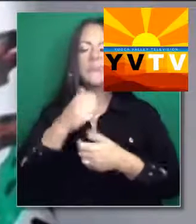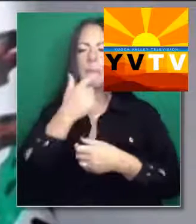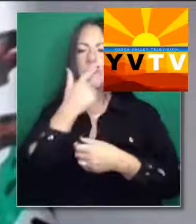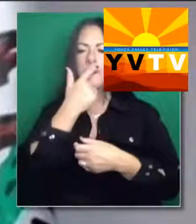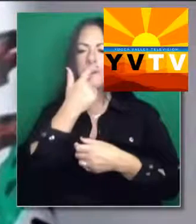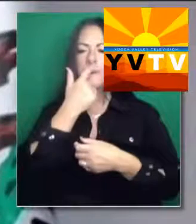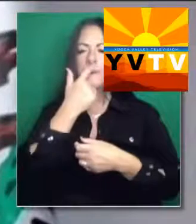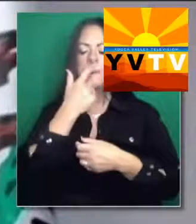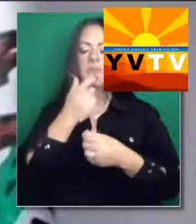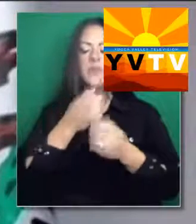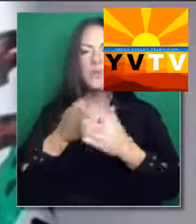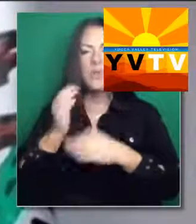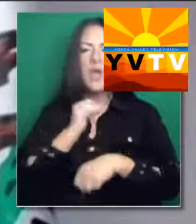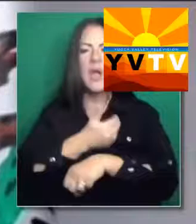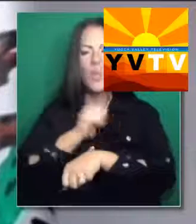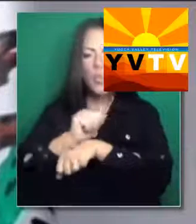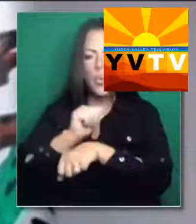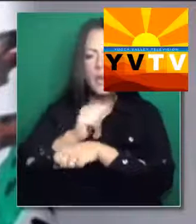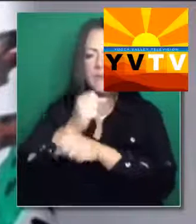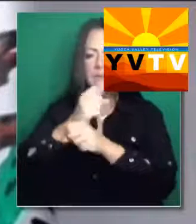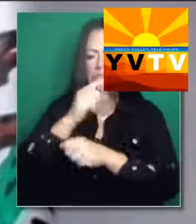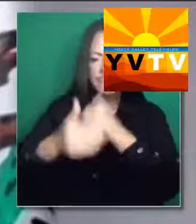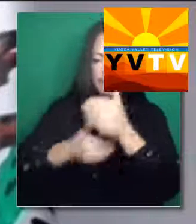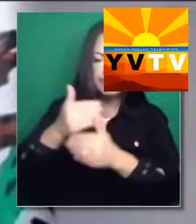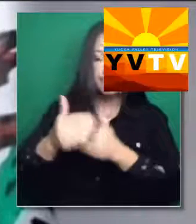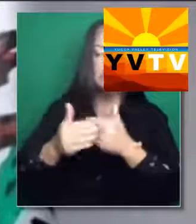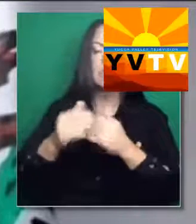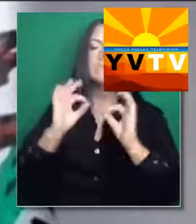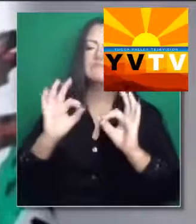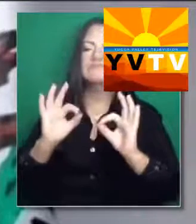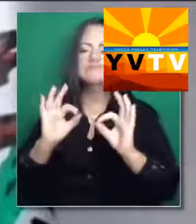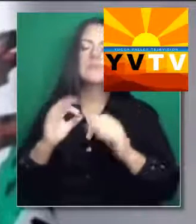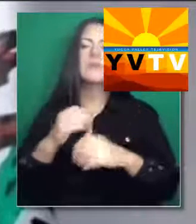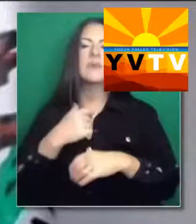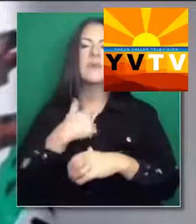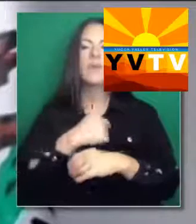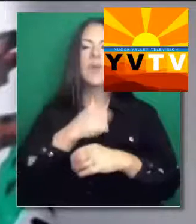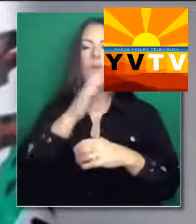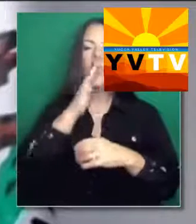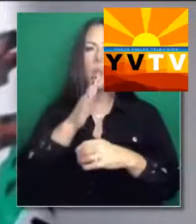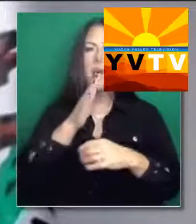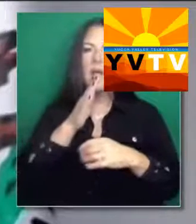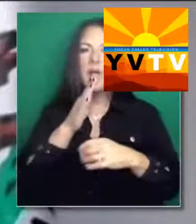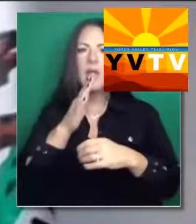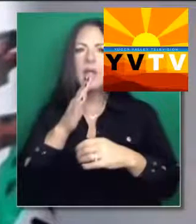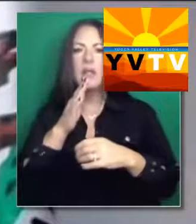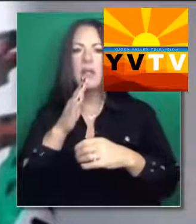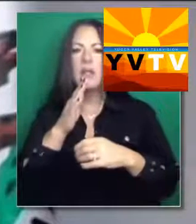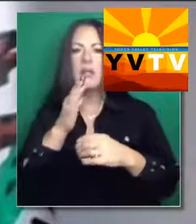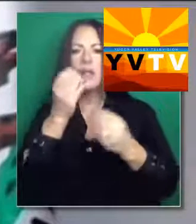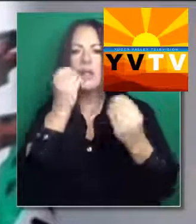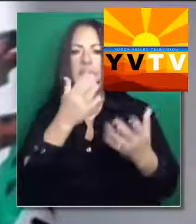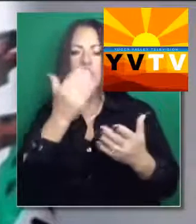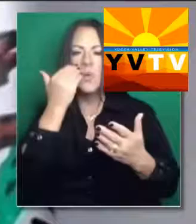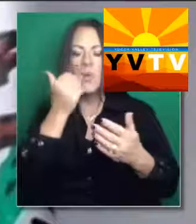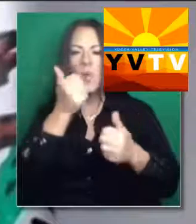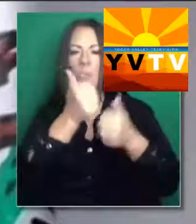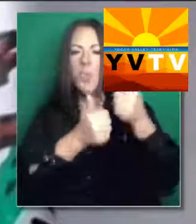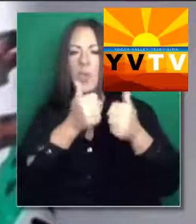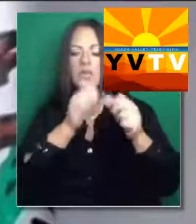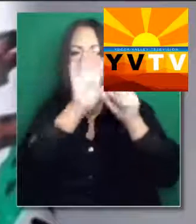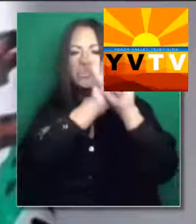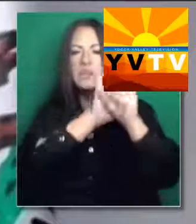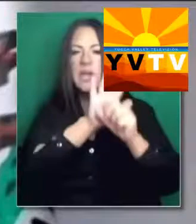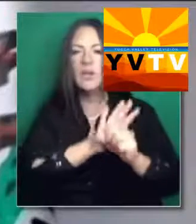through some of our work to make sure that we're liberalizing who might be able to get the vaccine when, that we don't have in